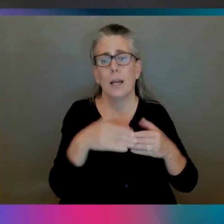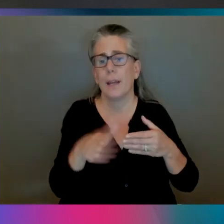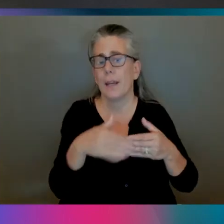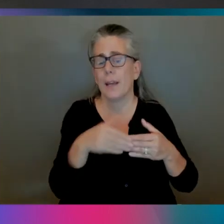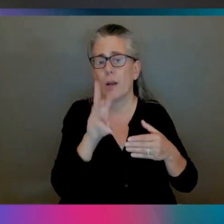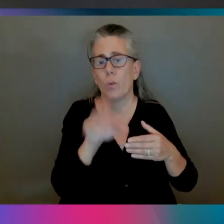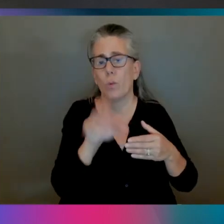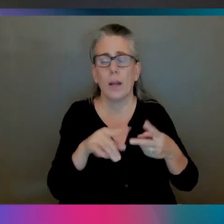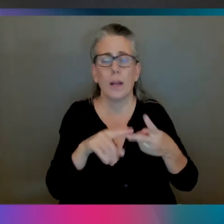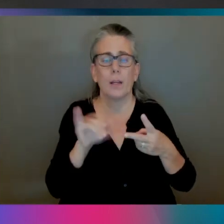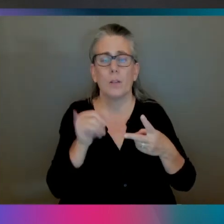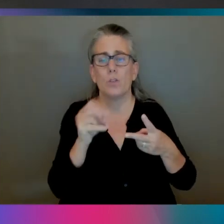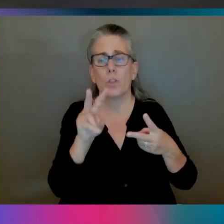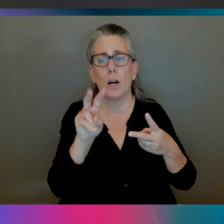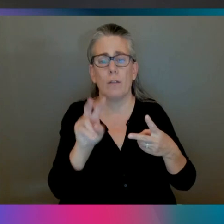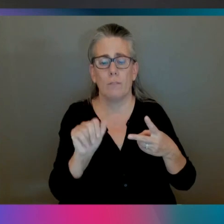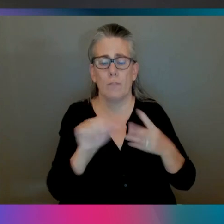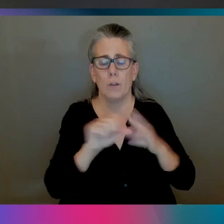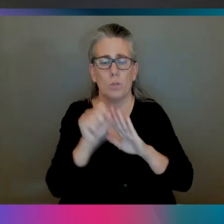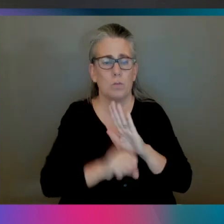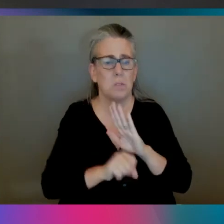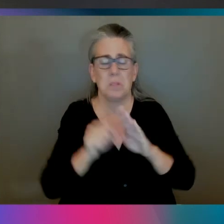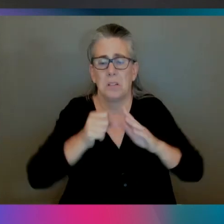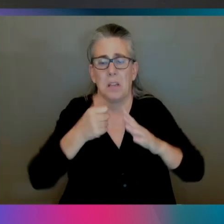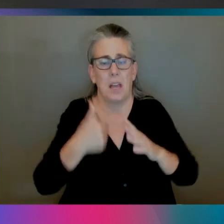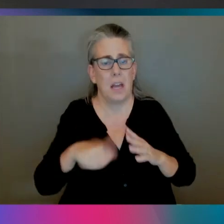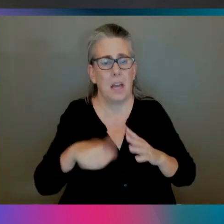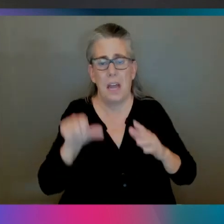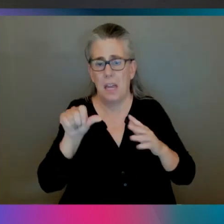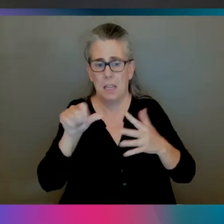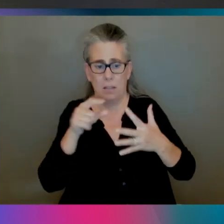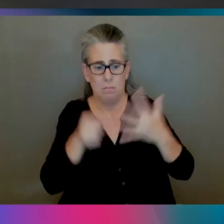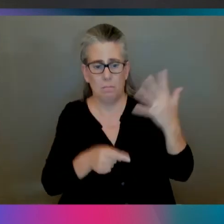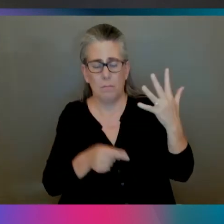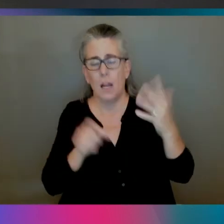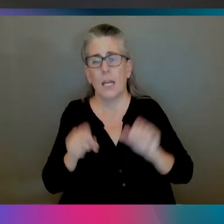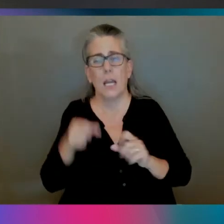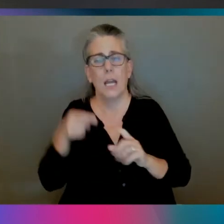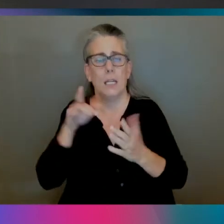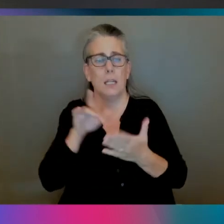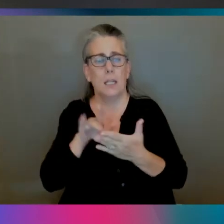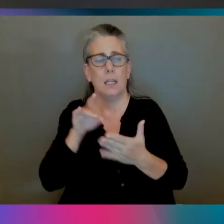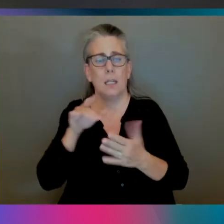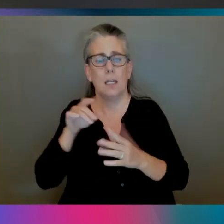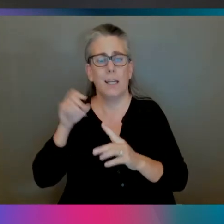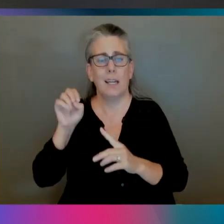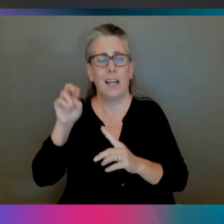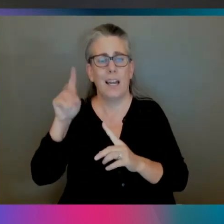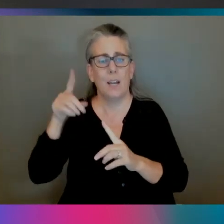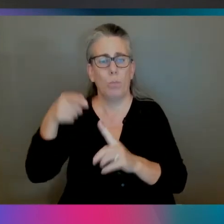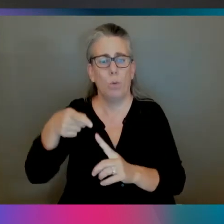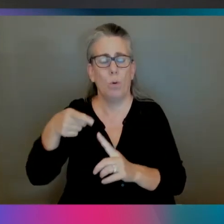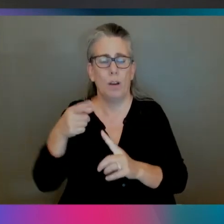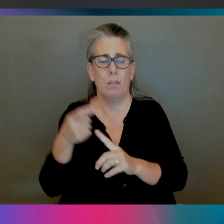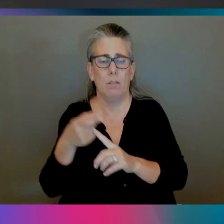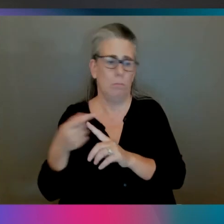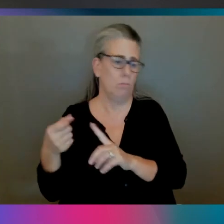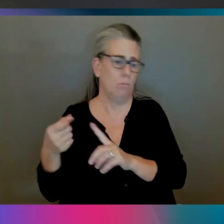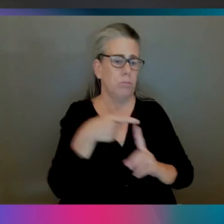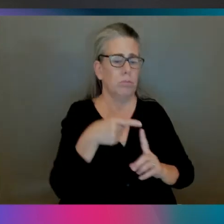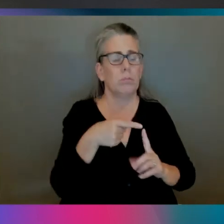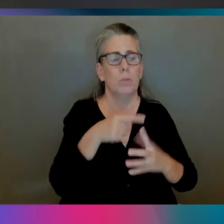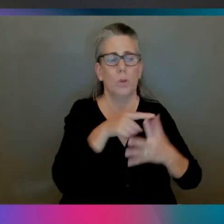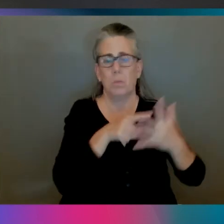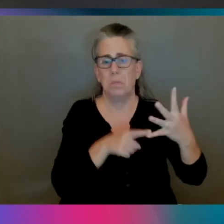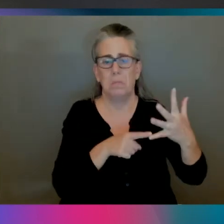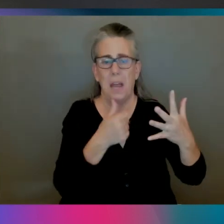JavaScript. I mean, I can hit this endpoint from anything. So you would be sending in this case, this model, right? What we're trying to do is predict the